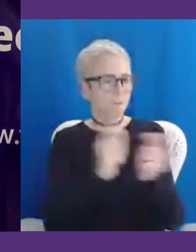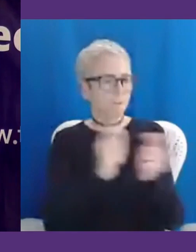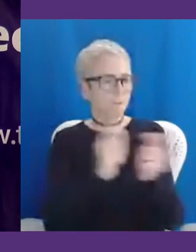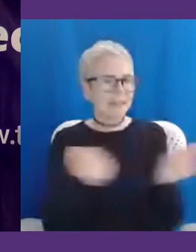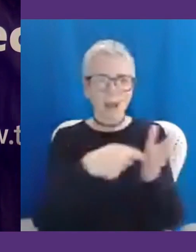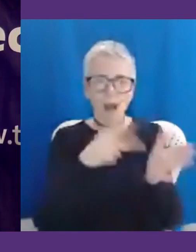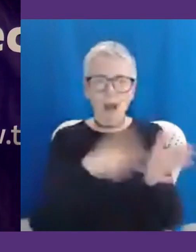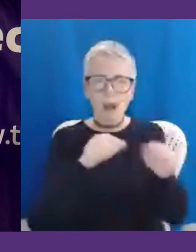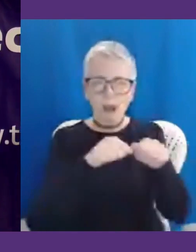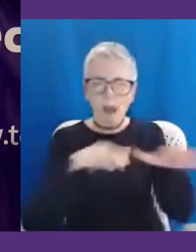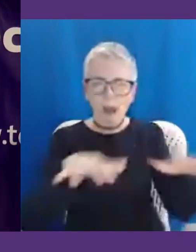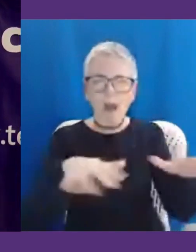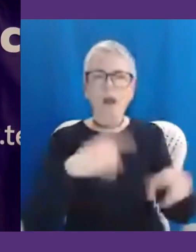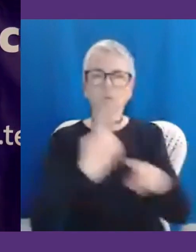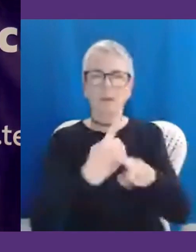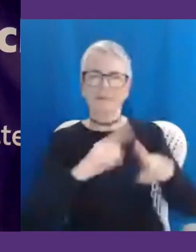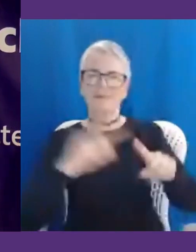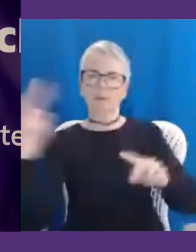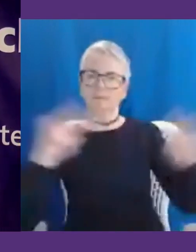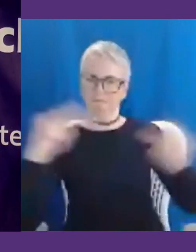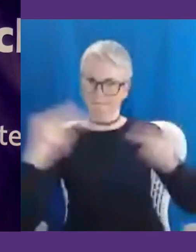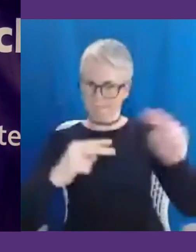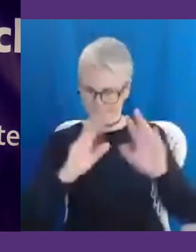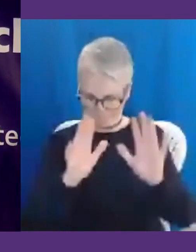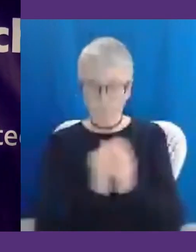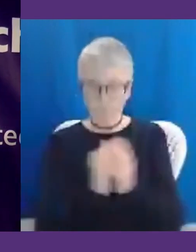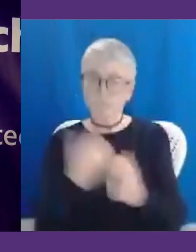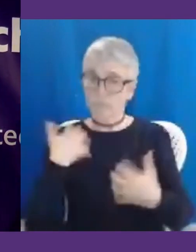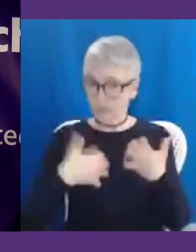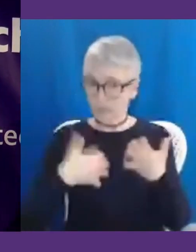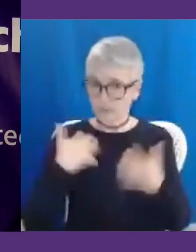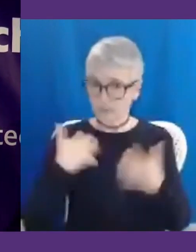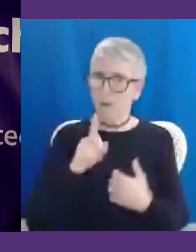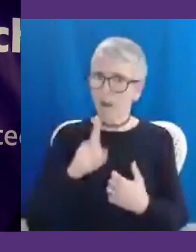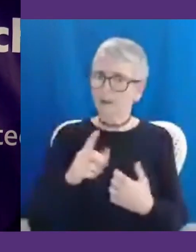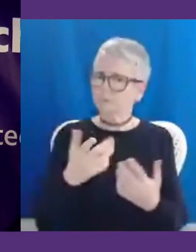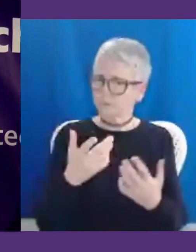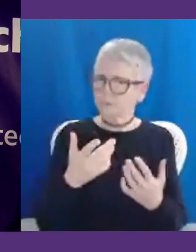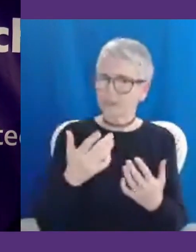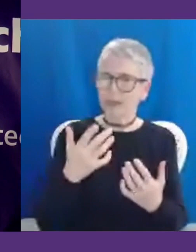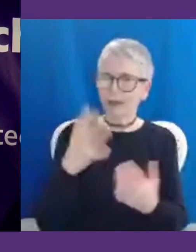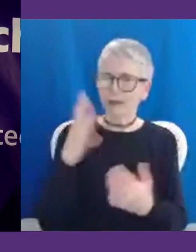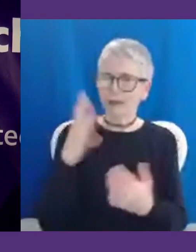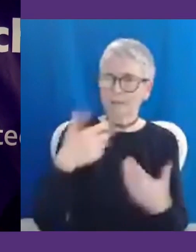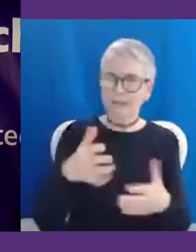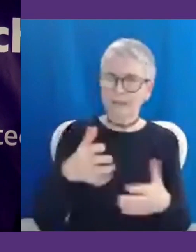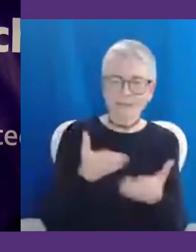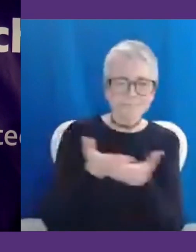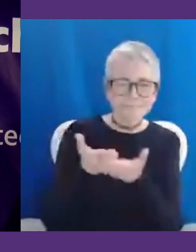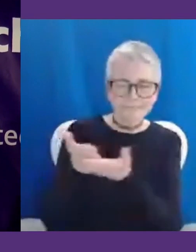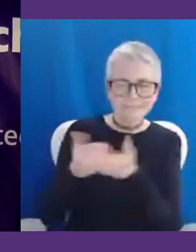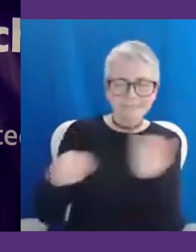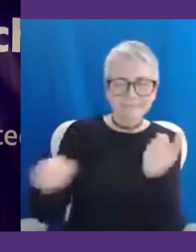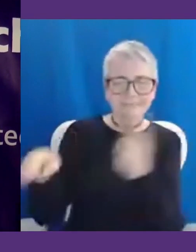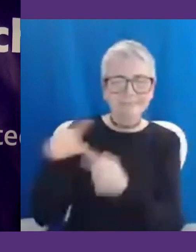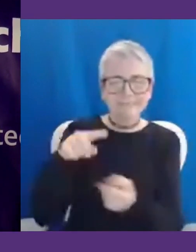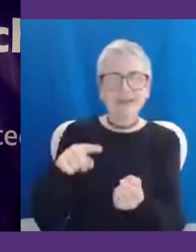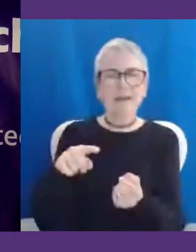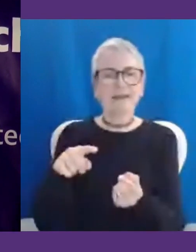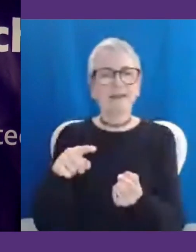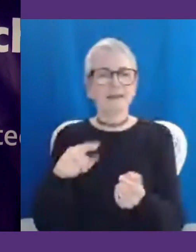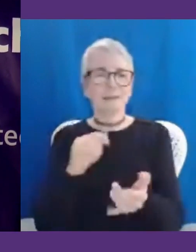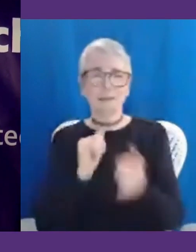I found as I went round was some of it's to do with sort of setting ground rules and understanding how important they can